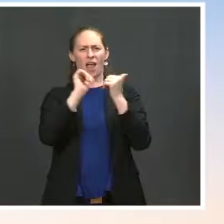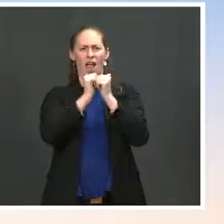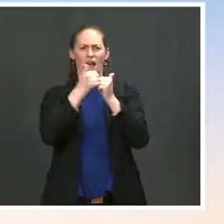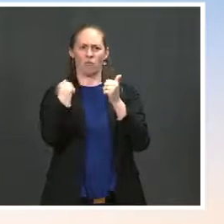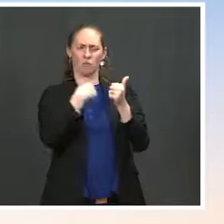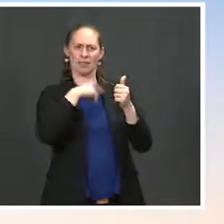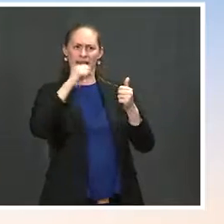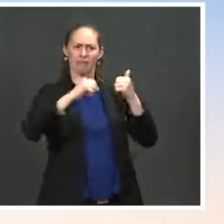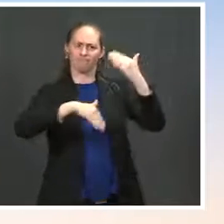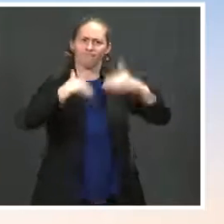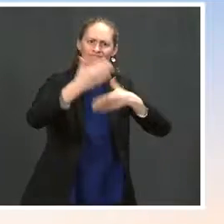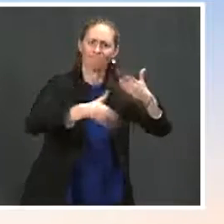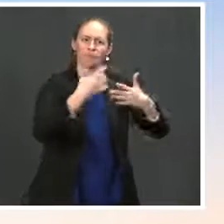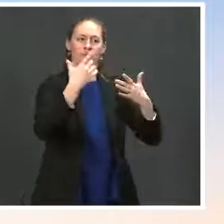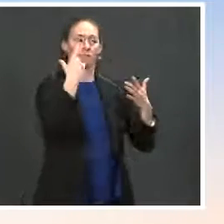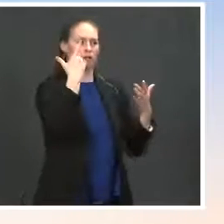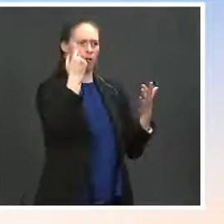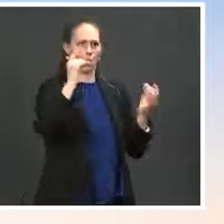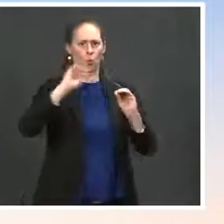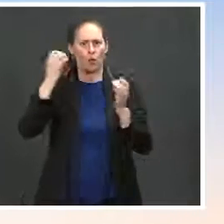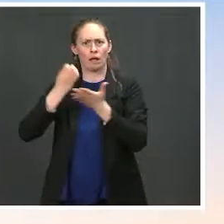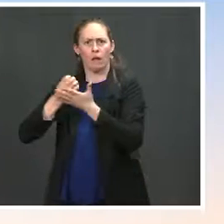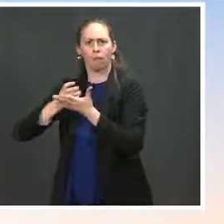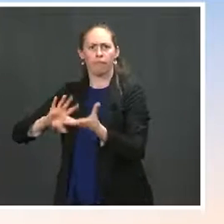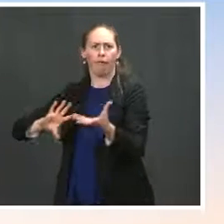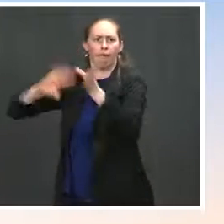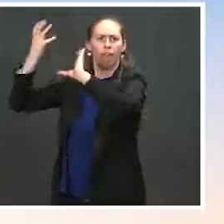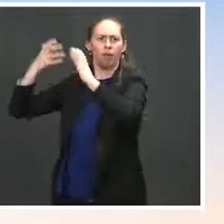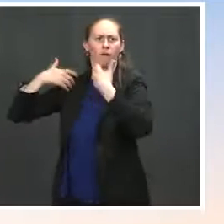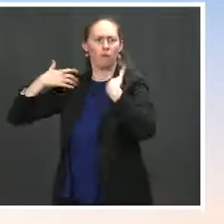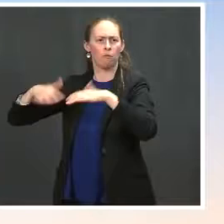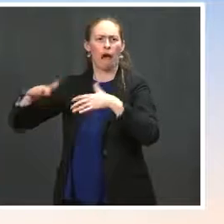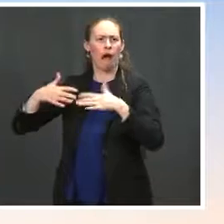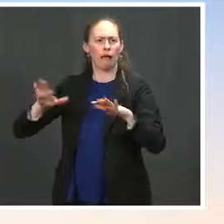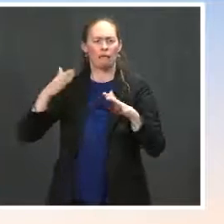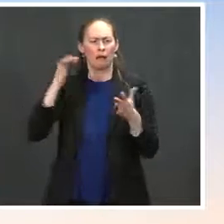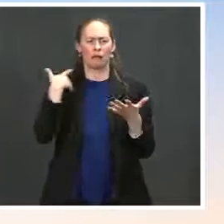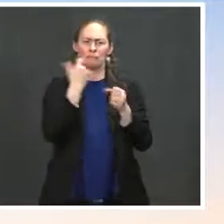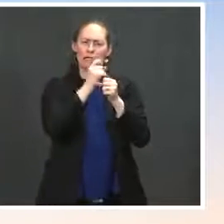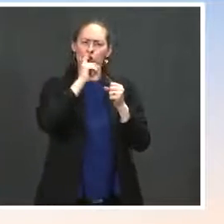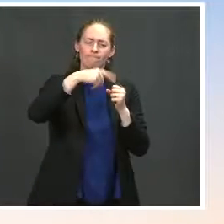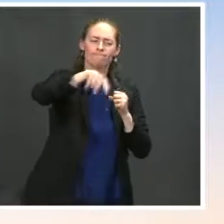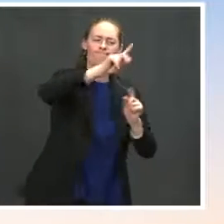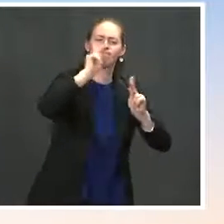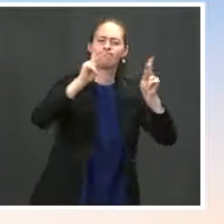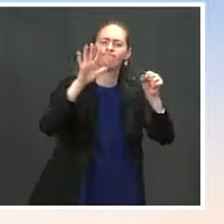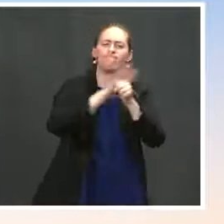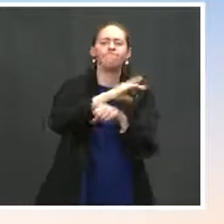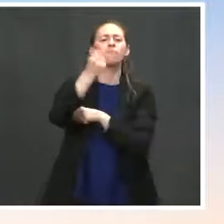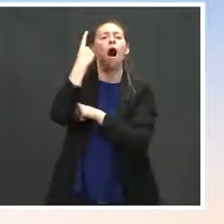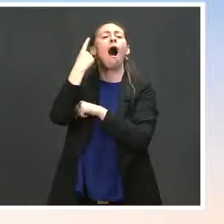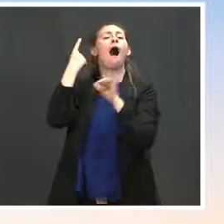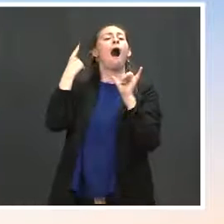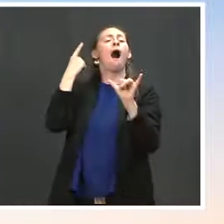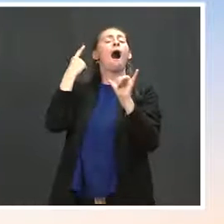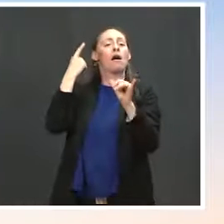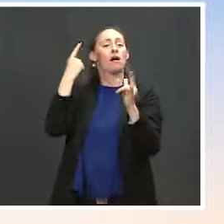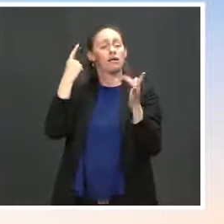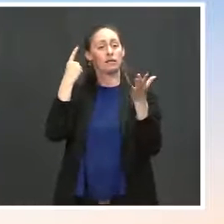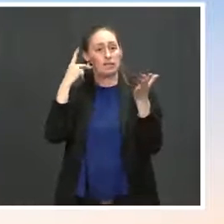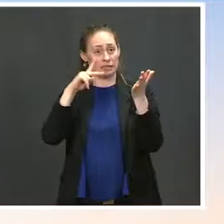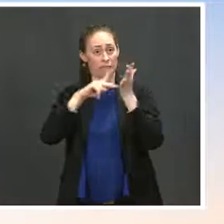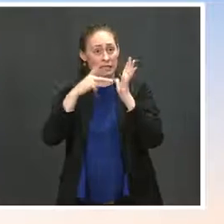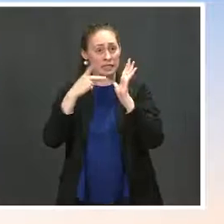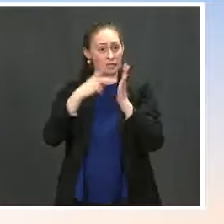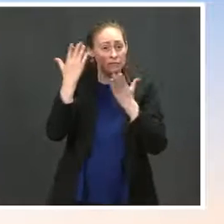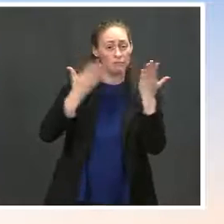on its ear? As best you can, put this in real terms for folks. Does this mean the U.S. has to reach 40% renewable power by 2030, that we